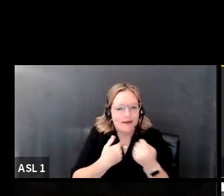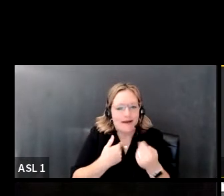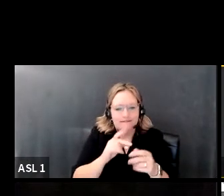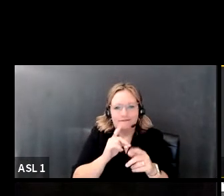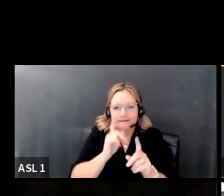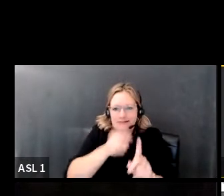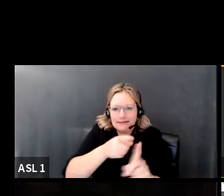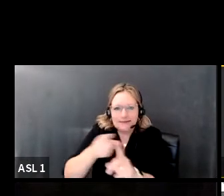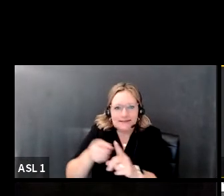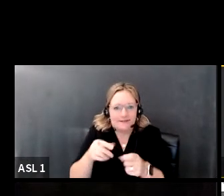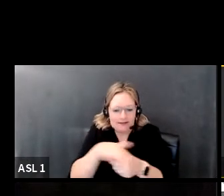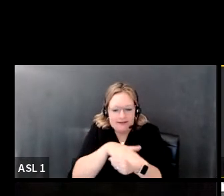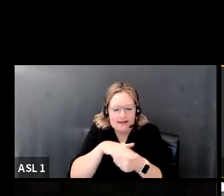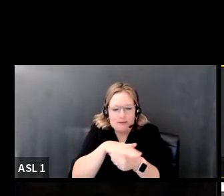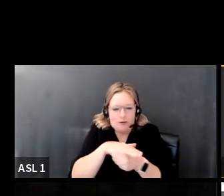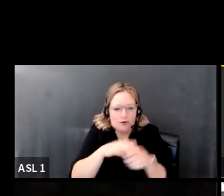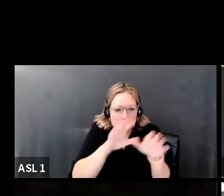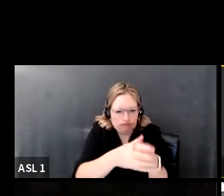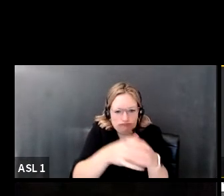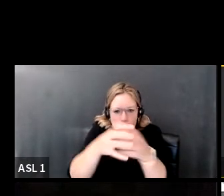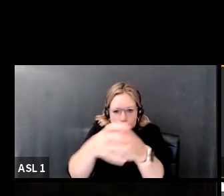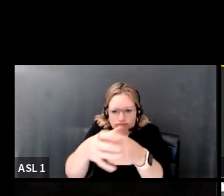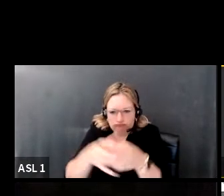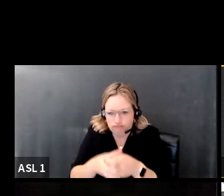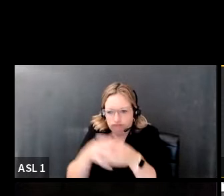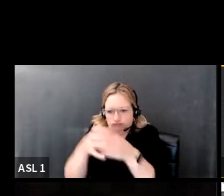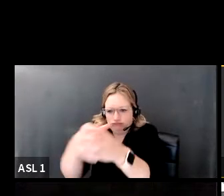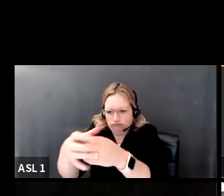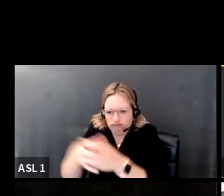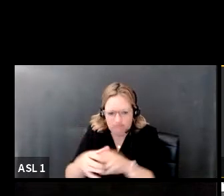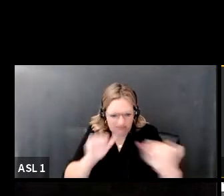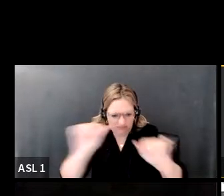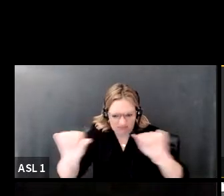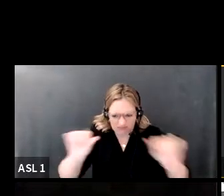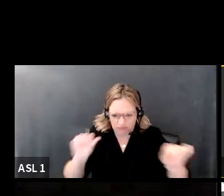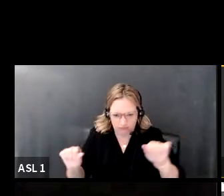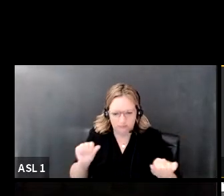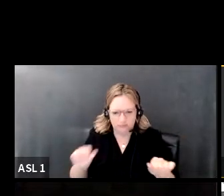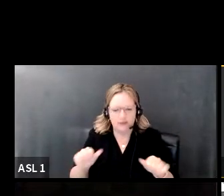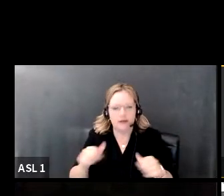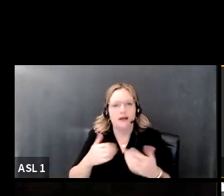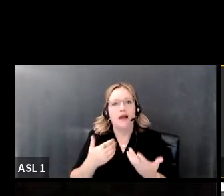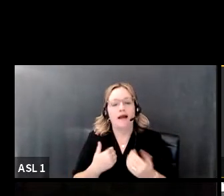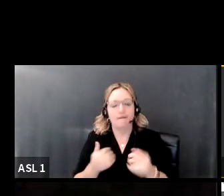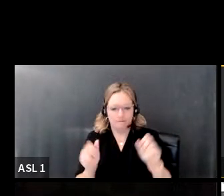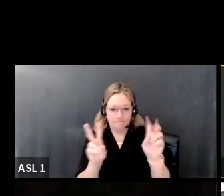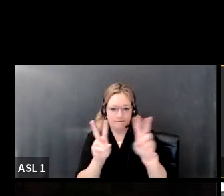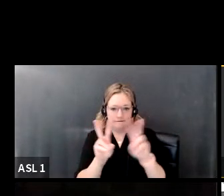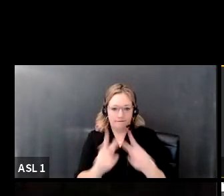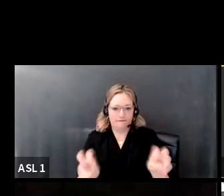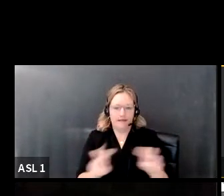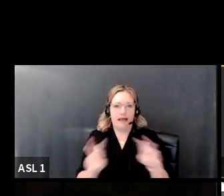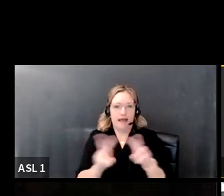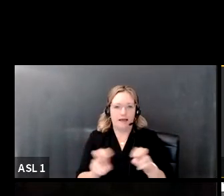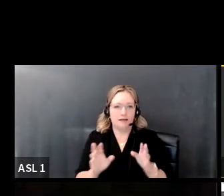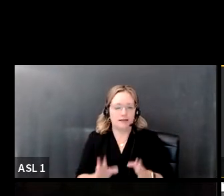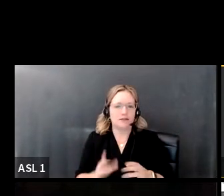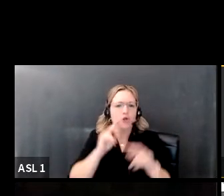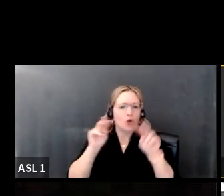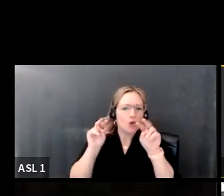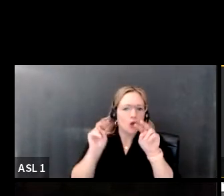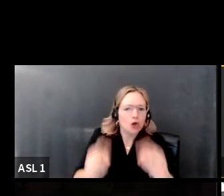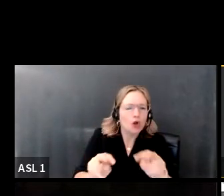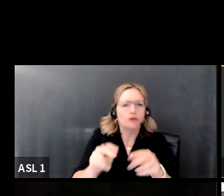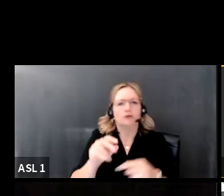neighborhoods sometimes they cross different wards and what have you um there's crime analysts or business analysts that look at social disorder things